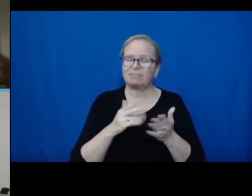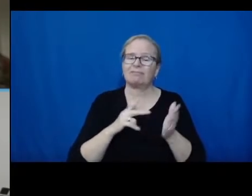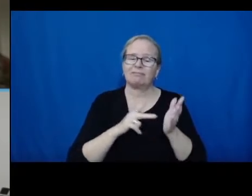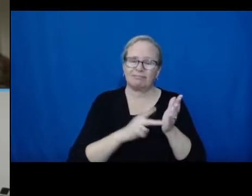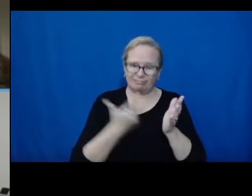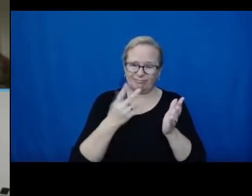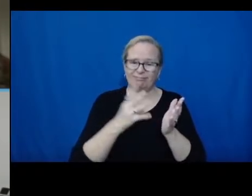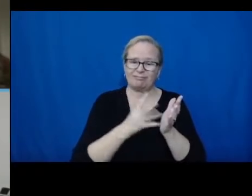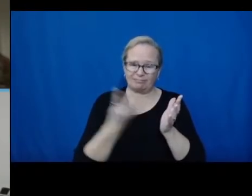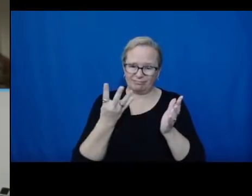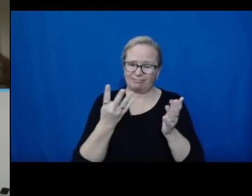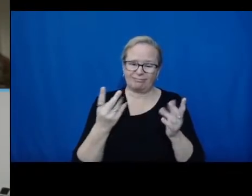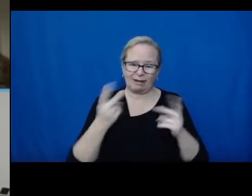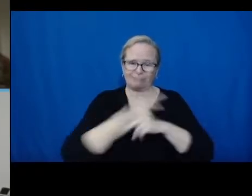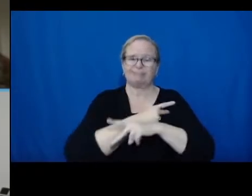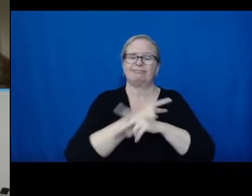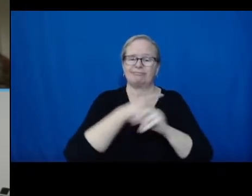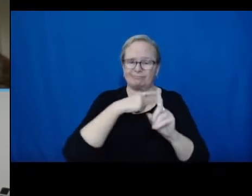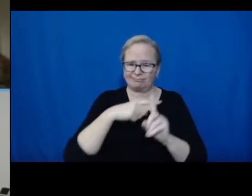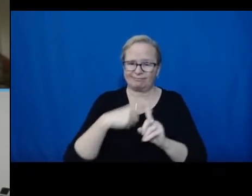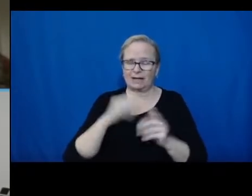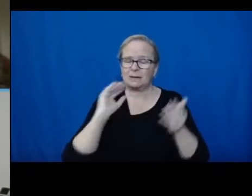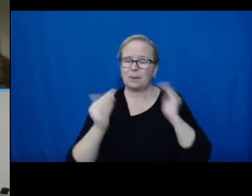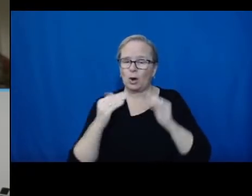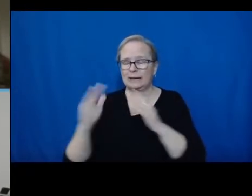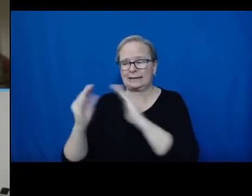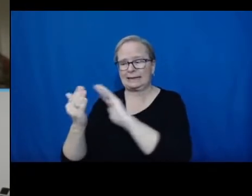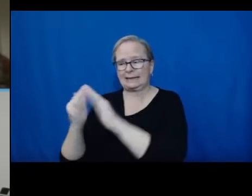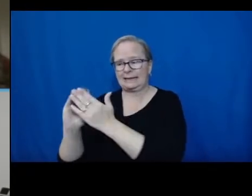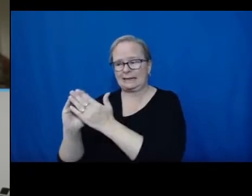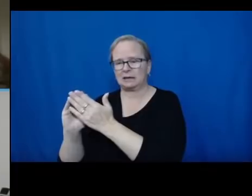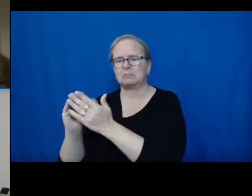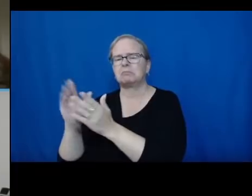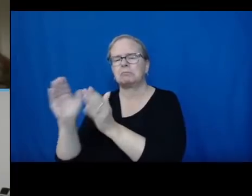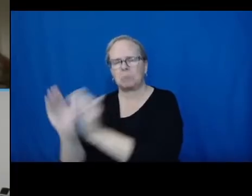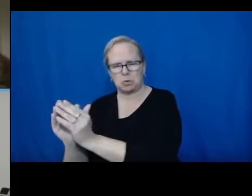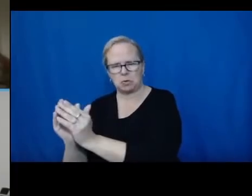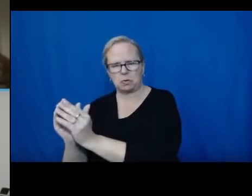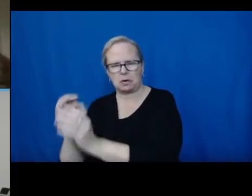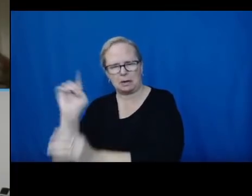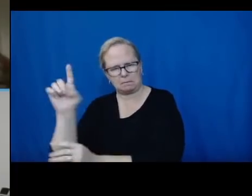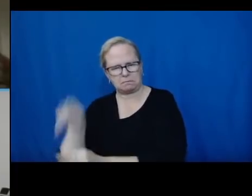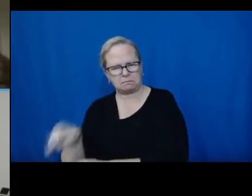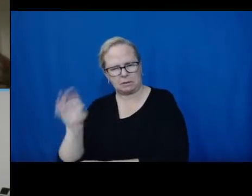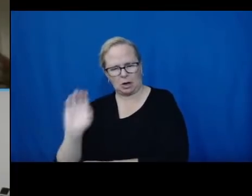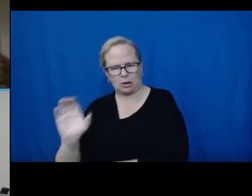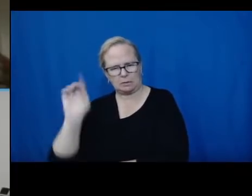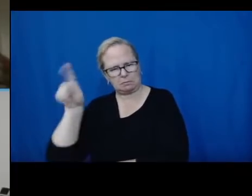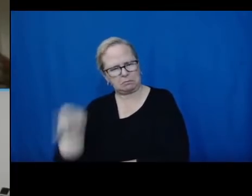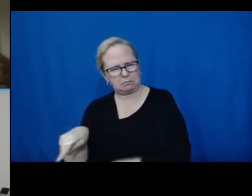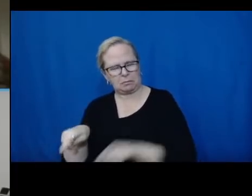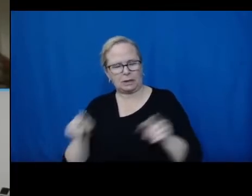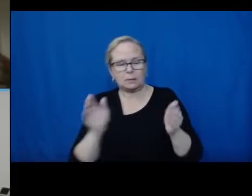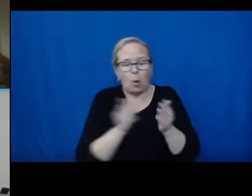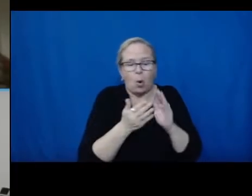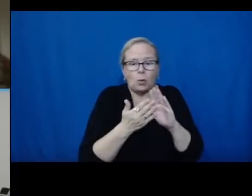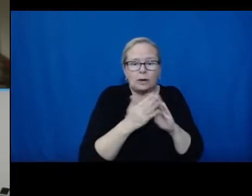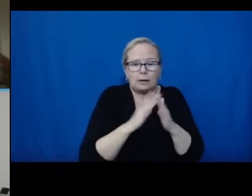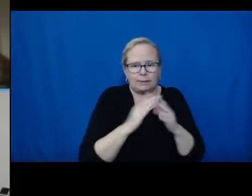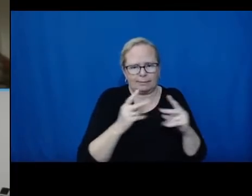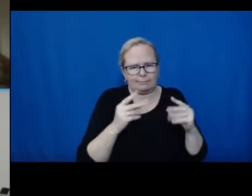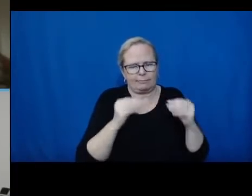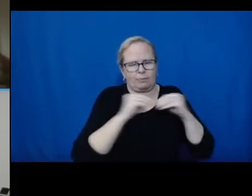active COVID cases right now compared to our urban centers of Calgary and Edmonton, and it's